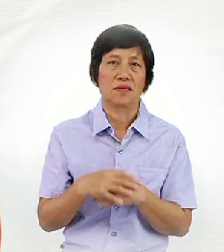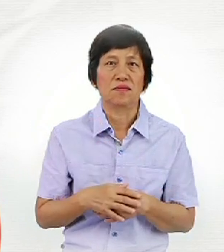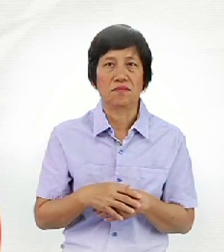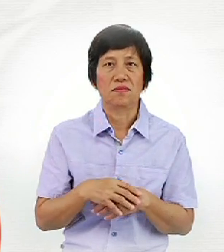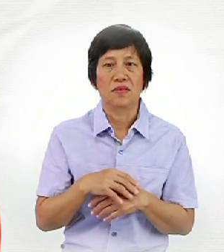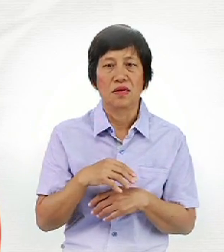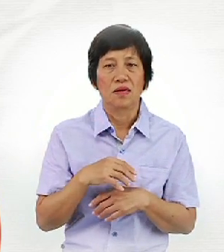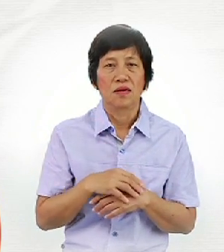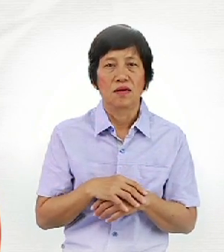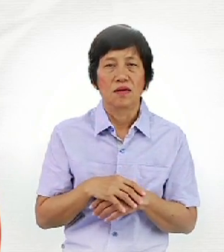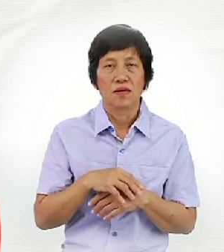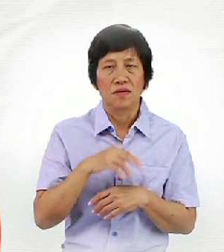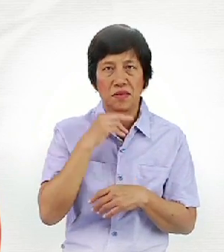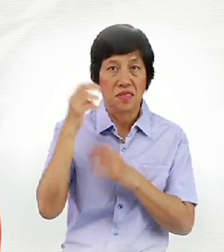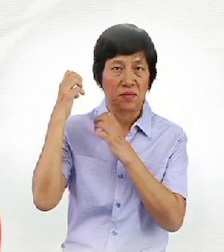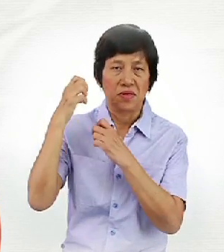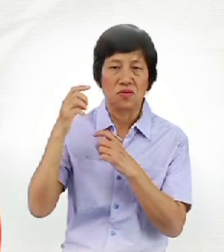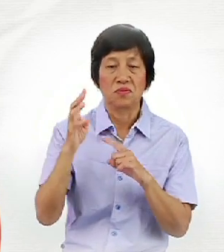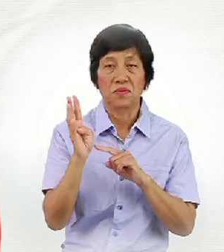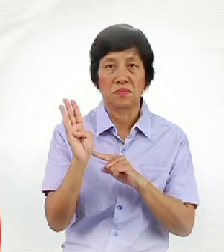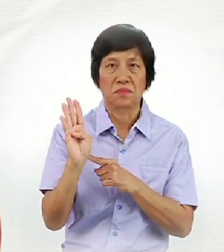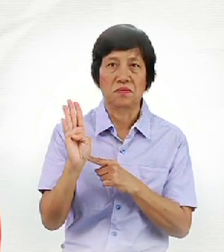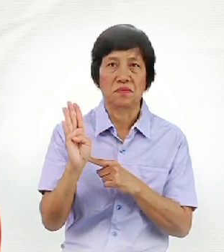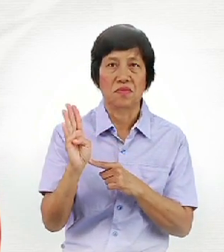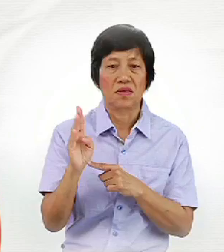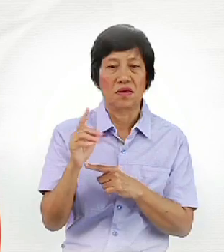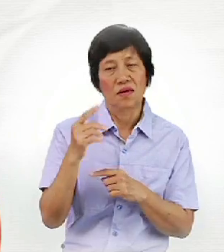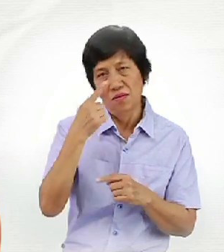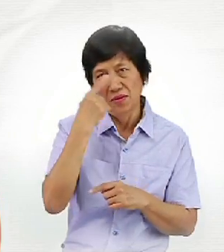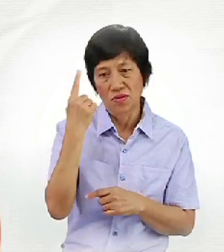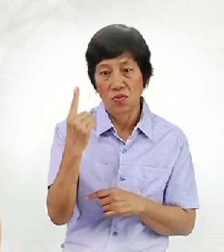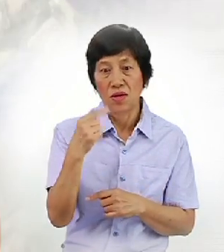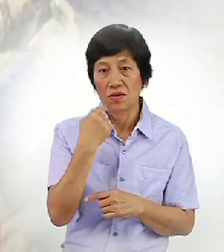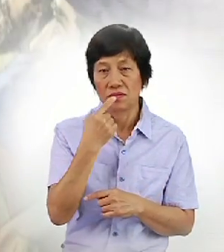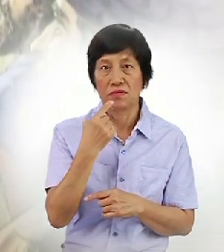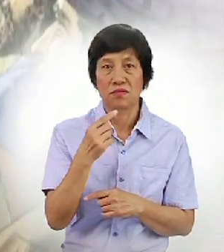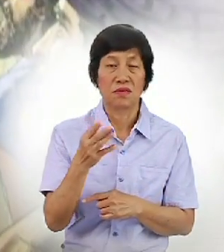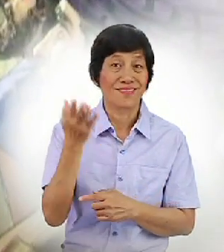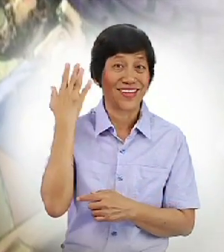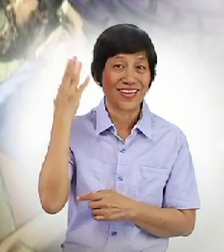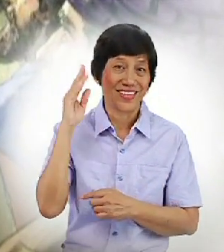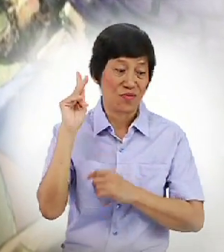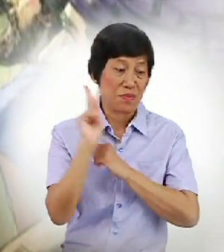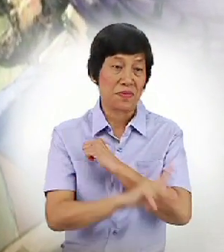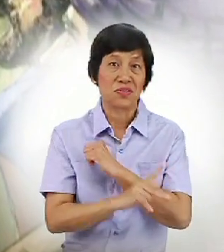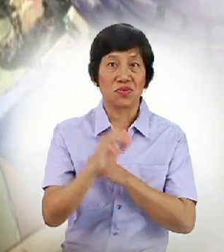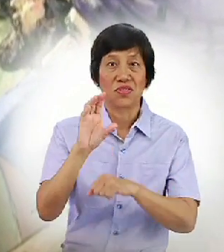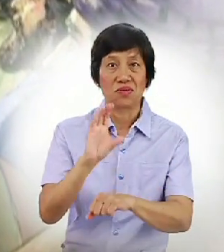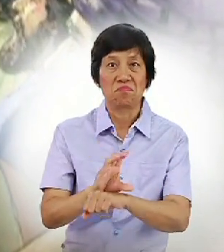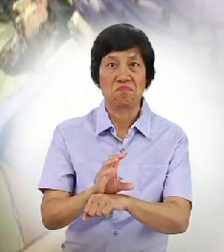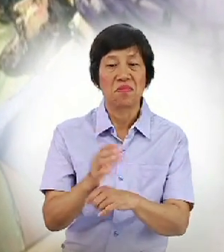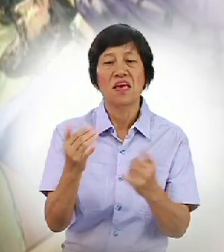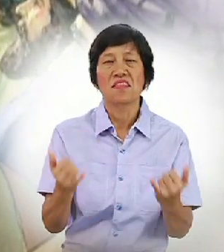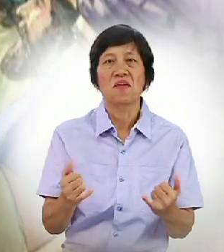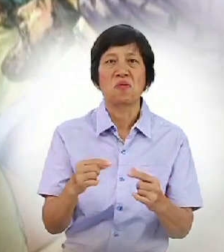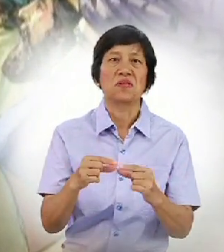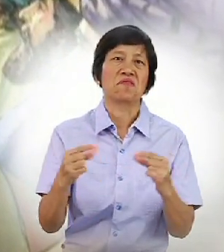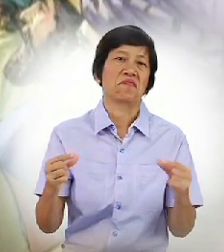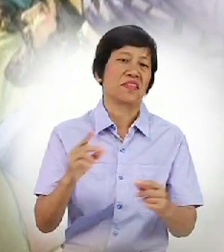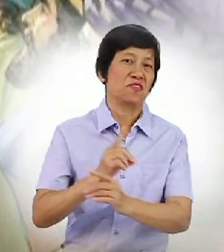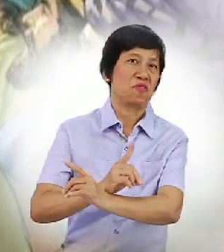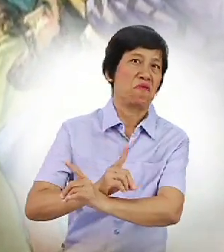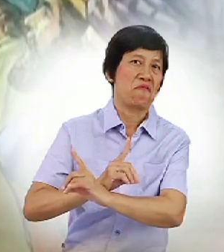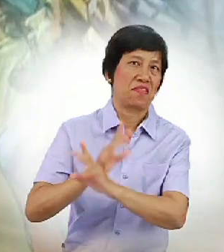Unexpected to begin with, because the one who used to persecute the church is now its greatest